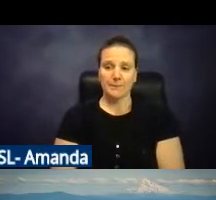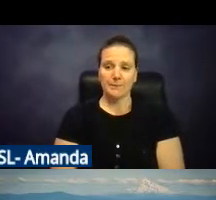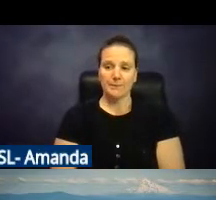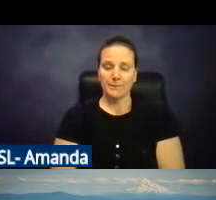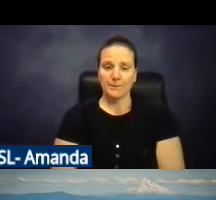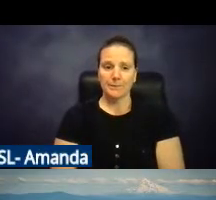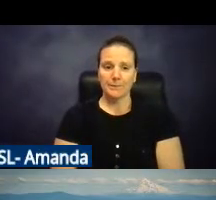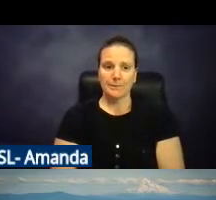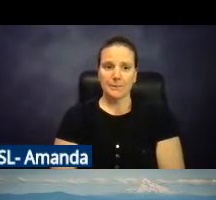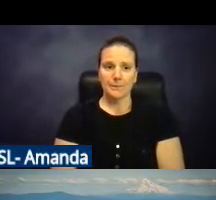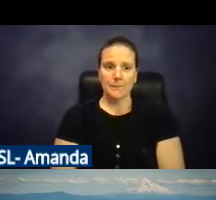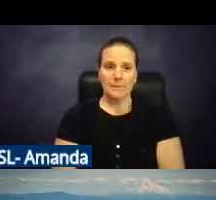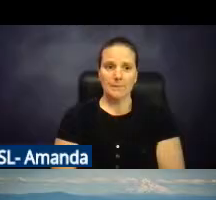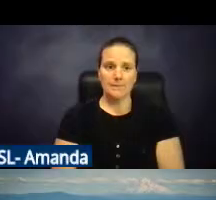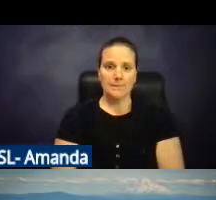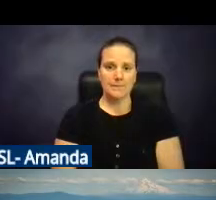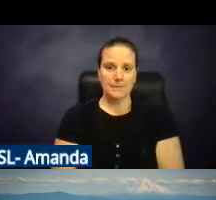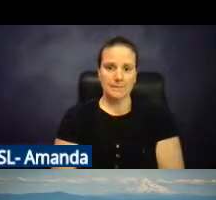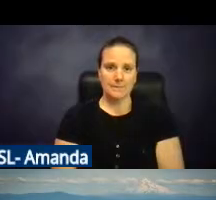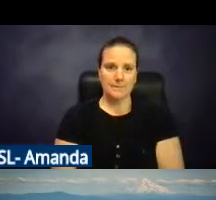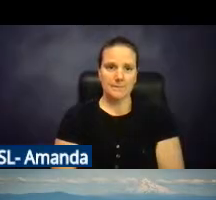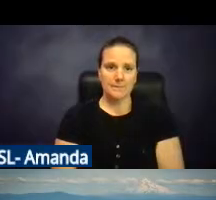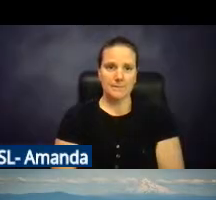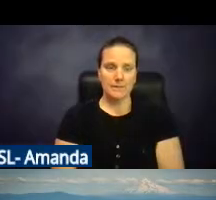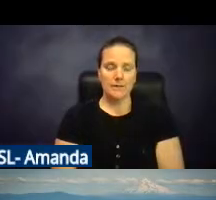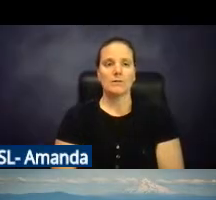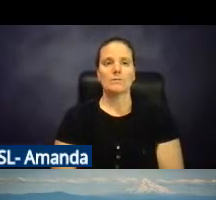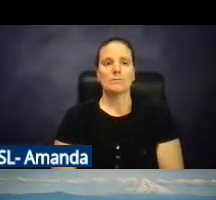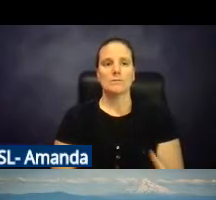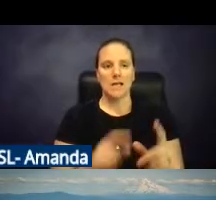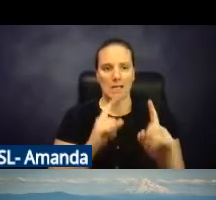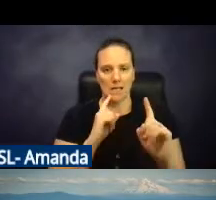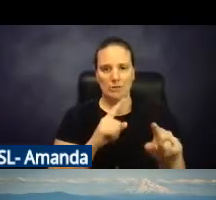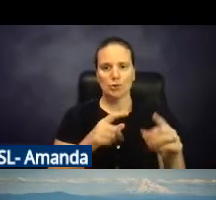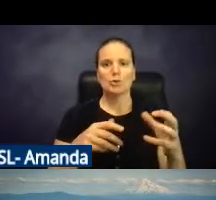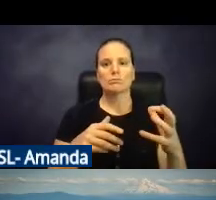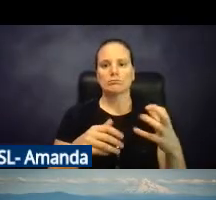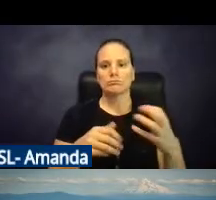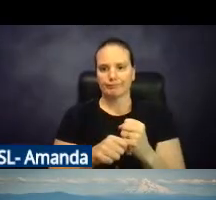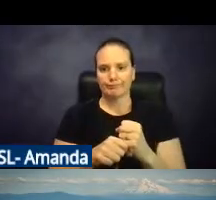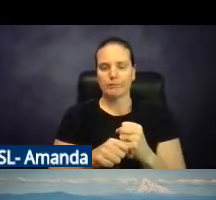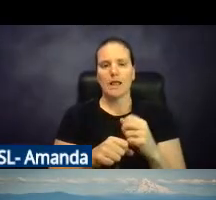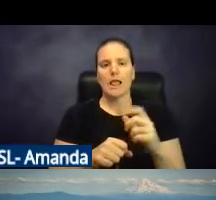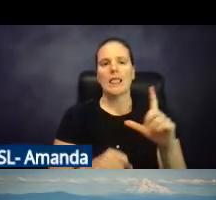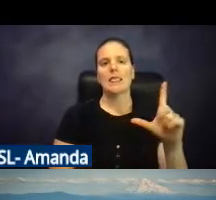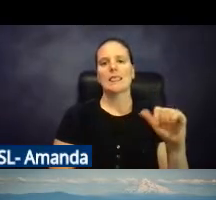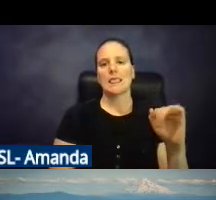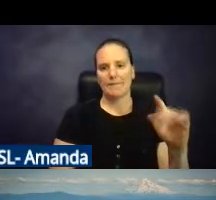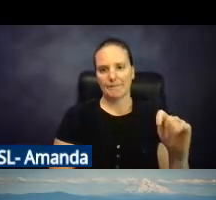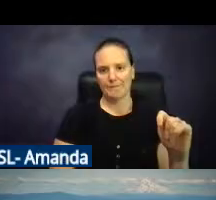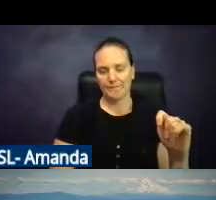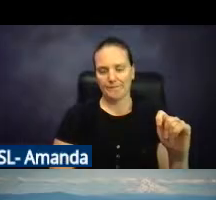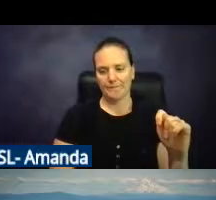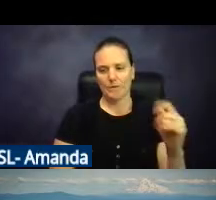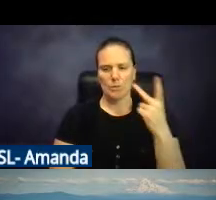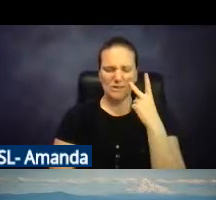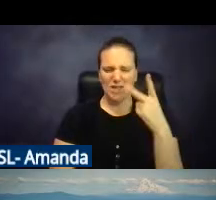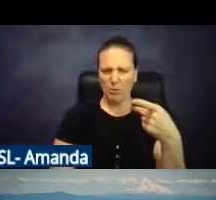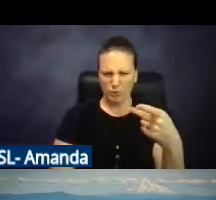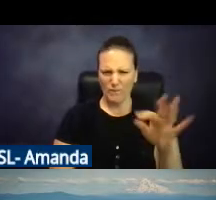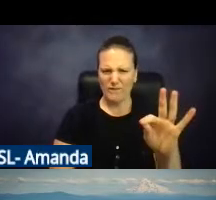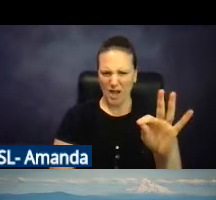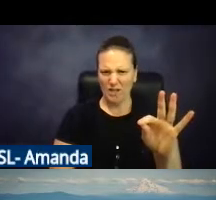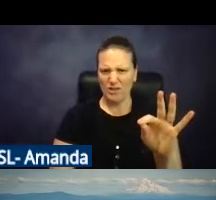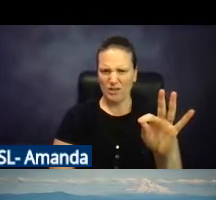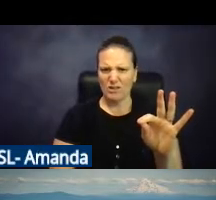So in short, the lift span, we looked at a profile that